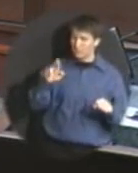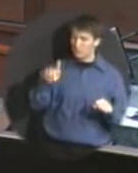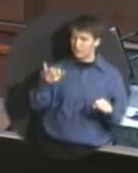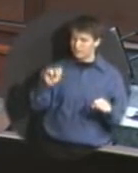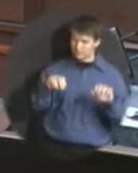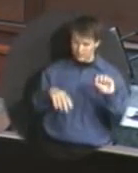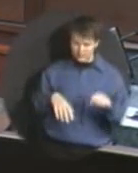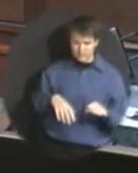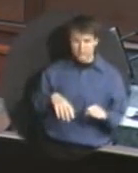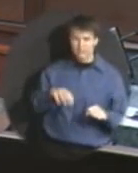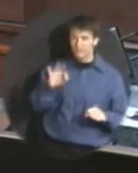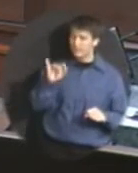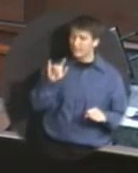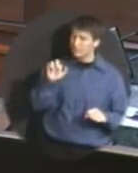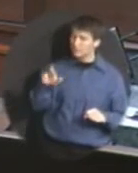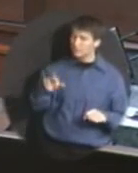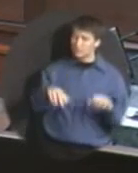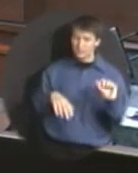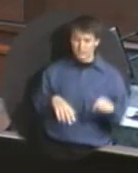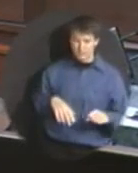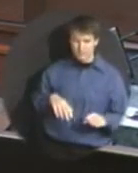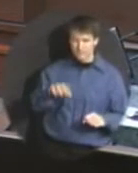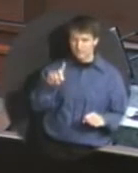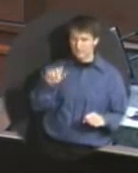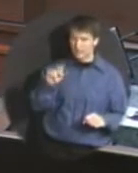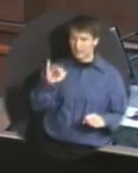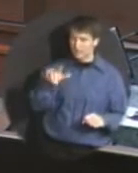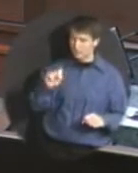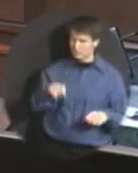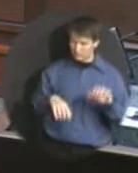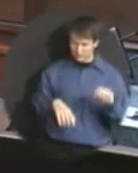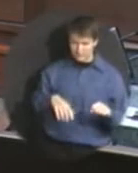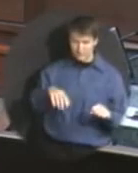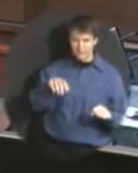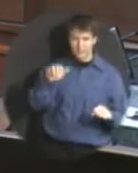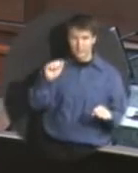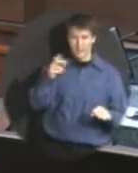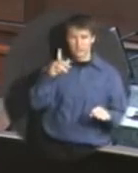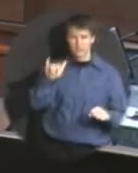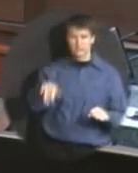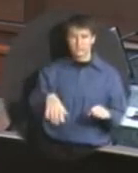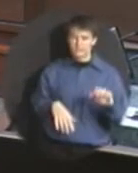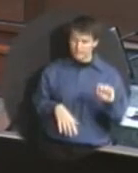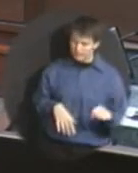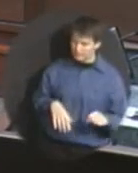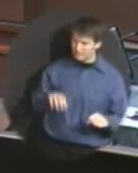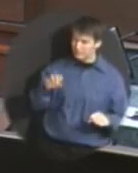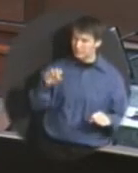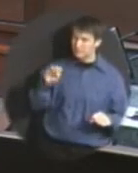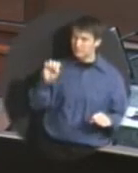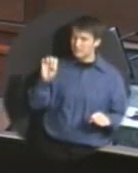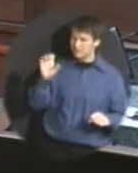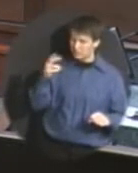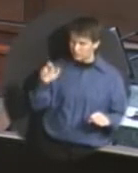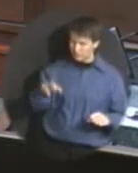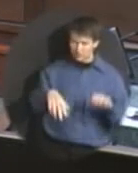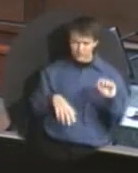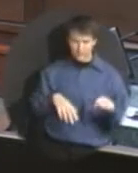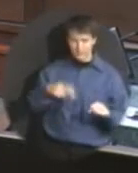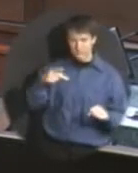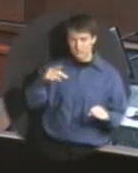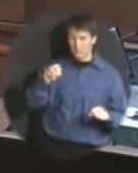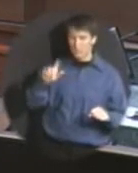Yes. Mrs. Felter? Yes. Dr. Daniels? Yes. Ms. Ashley? Yes. Mr. Scheer? Yes. Mr. Poland?